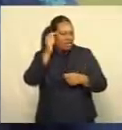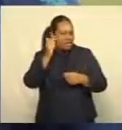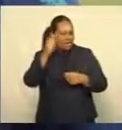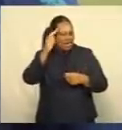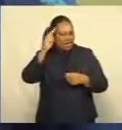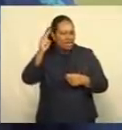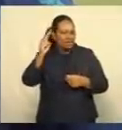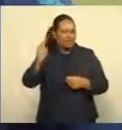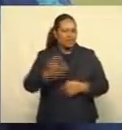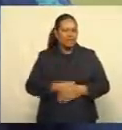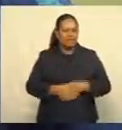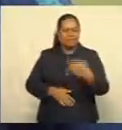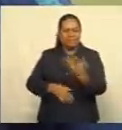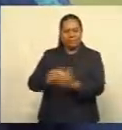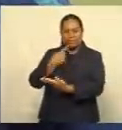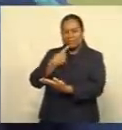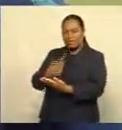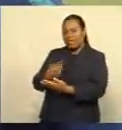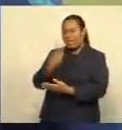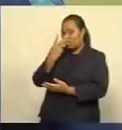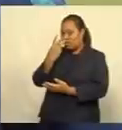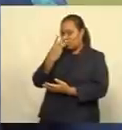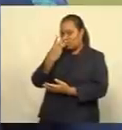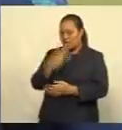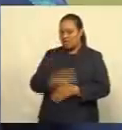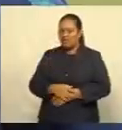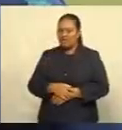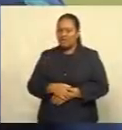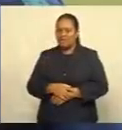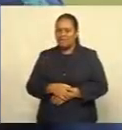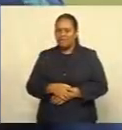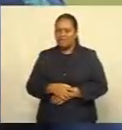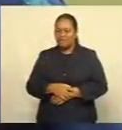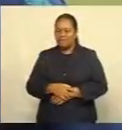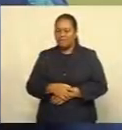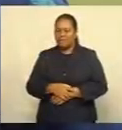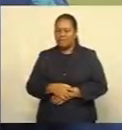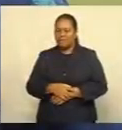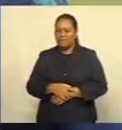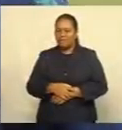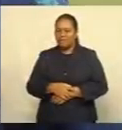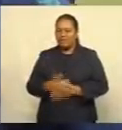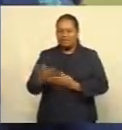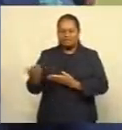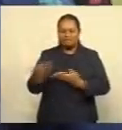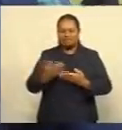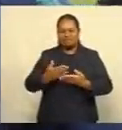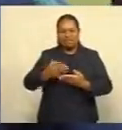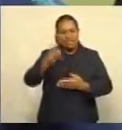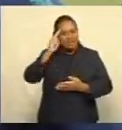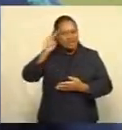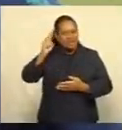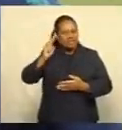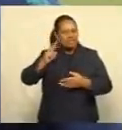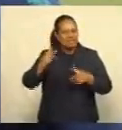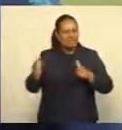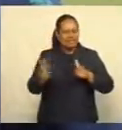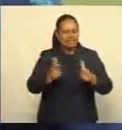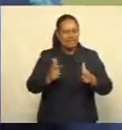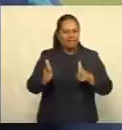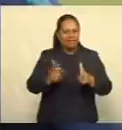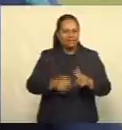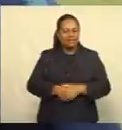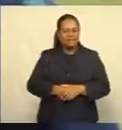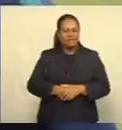3 that were brought up to the national sevens. They were all